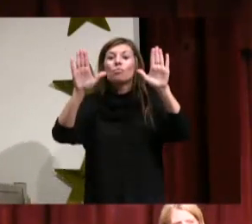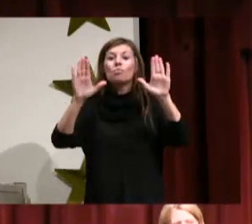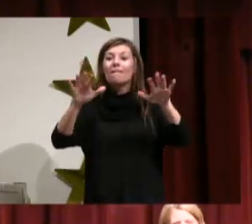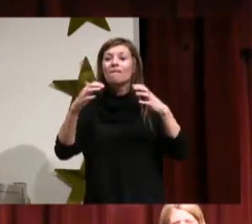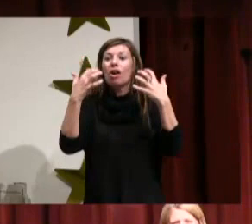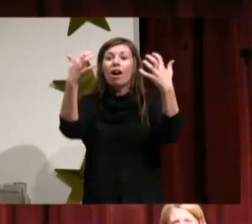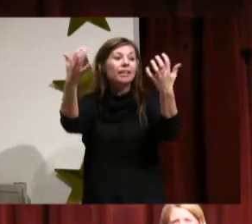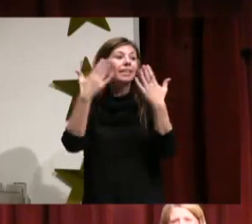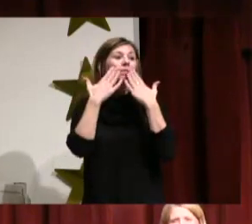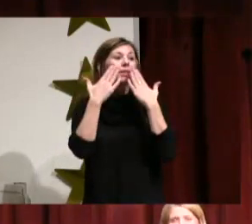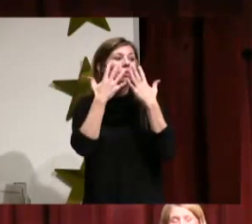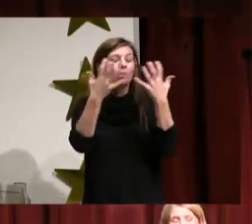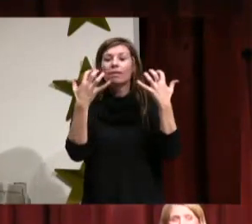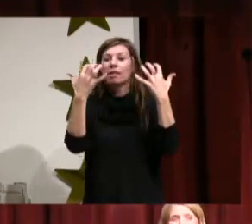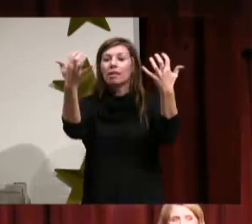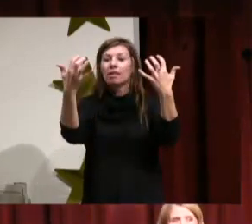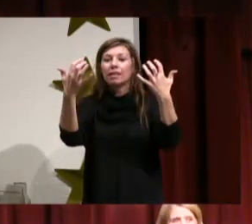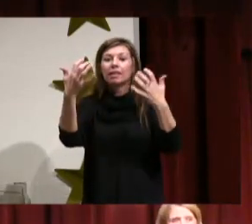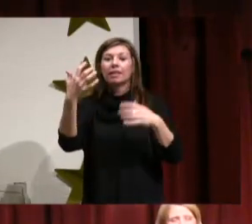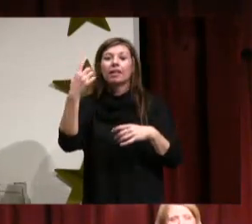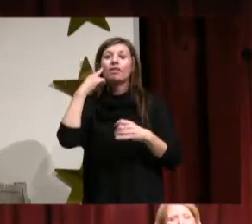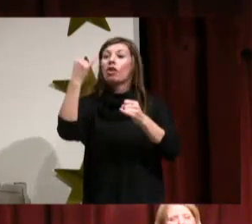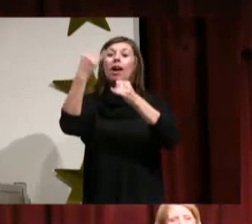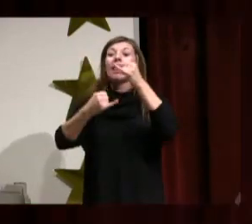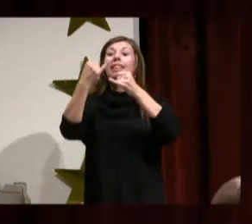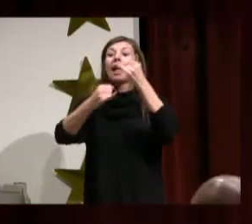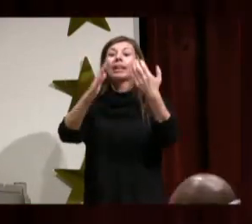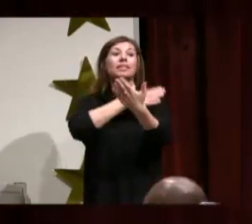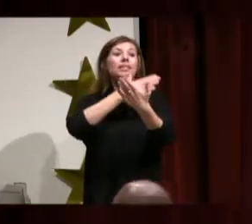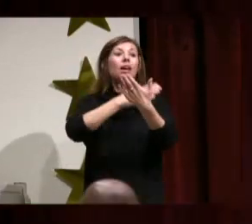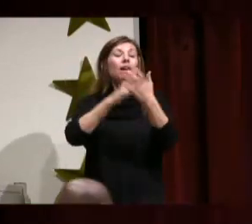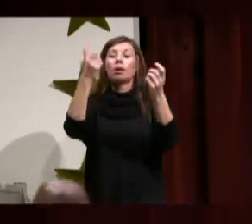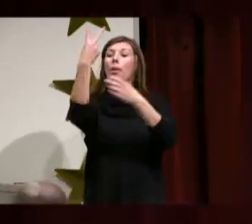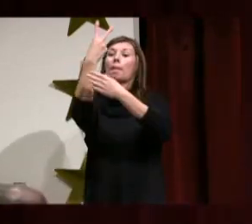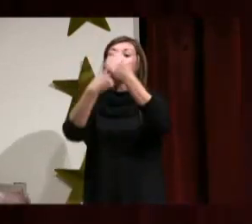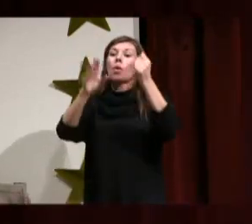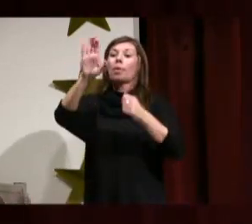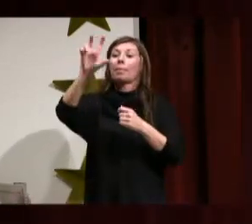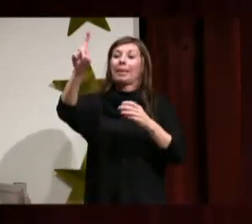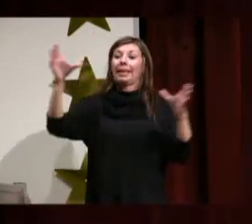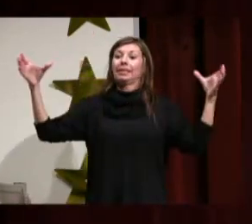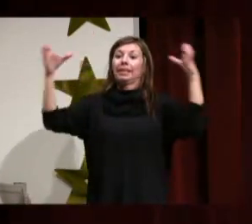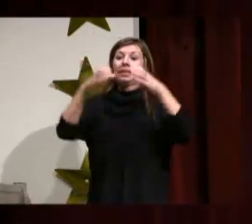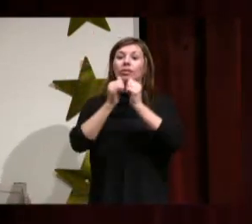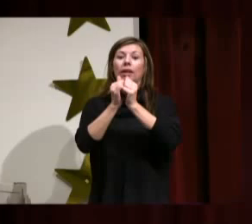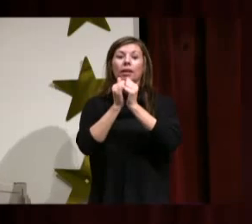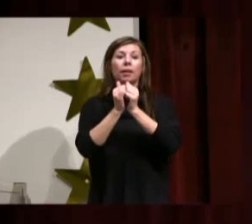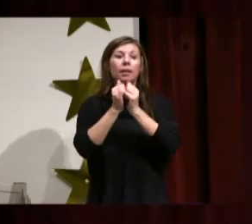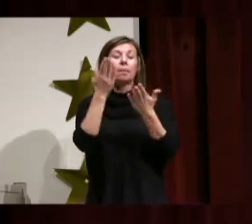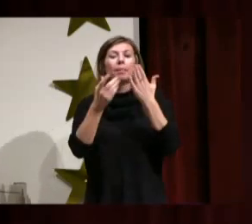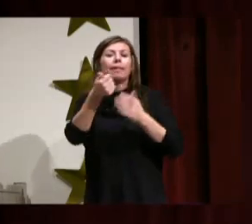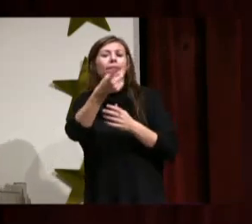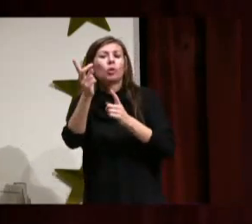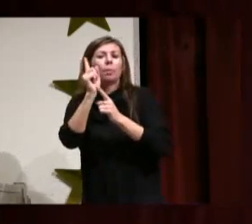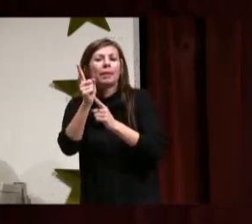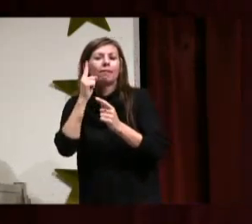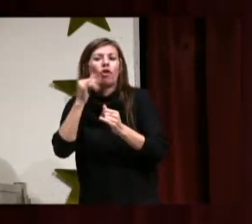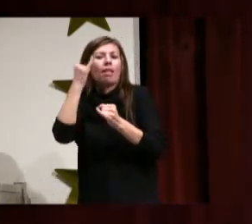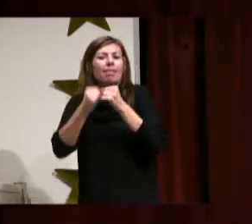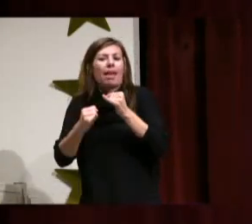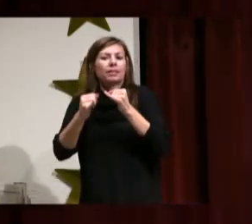Wonderful audience. So for our last song, we're going to combine both bands together. So we just might need just a couple of minutes. We'll be right back.